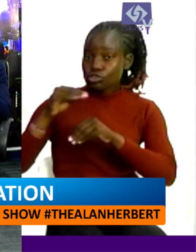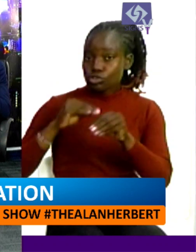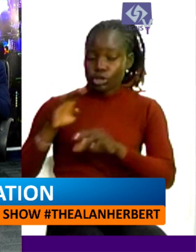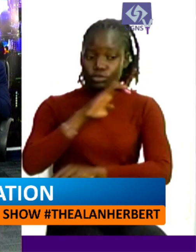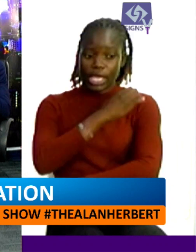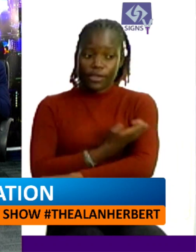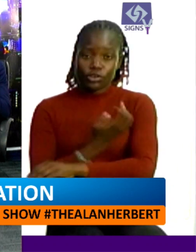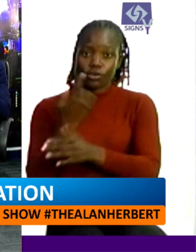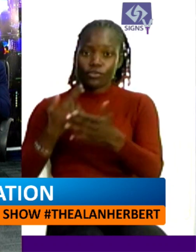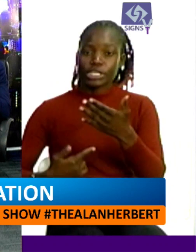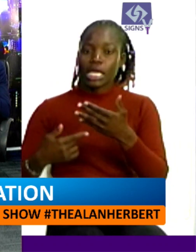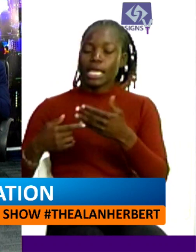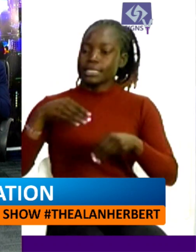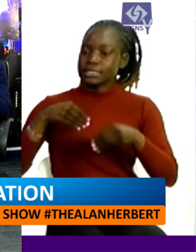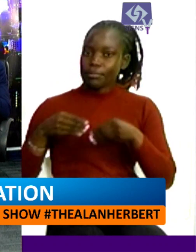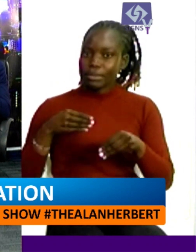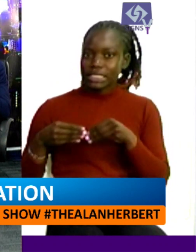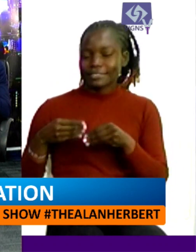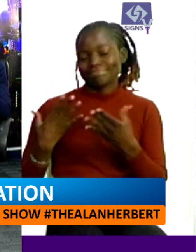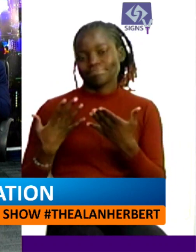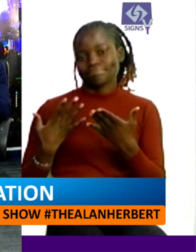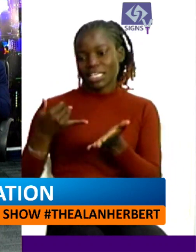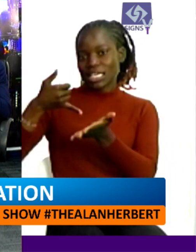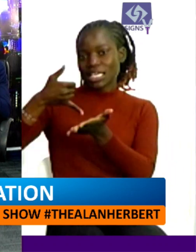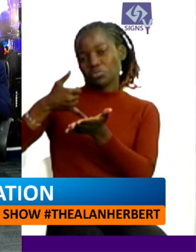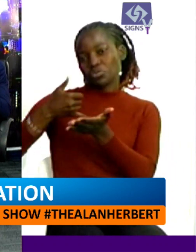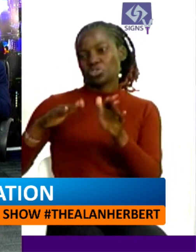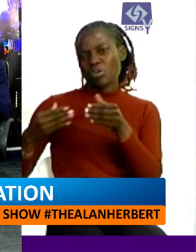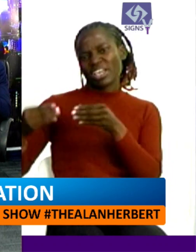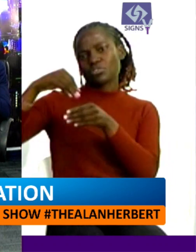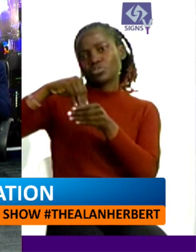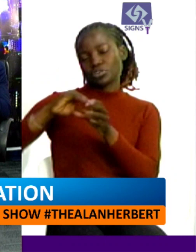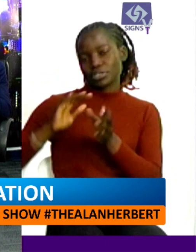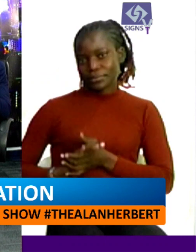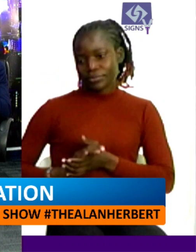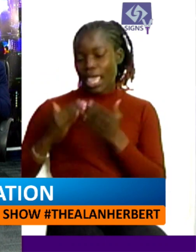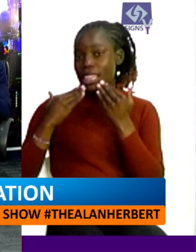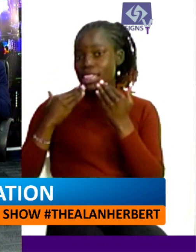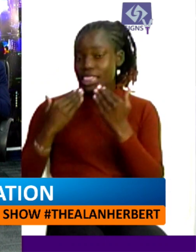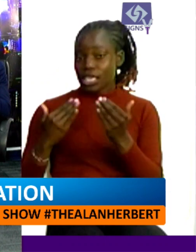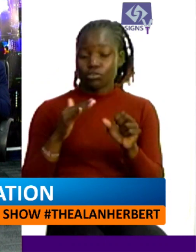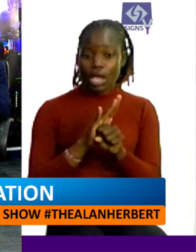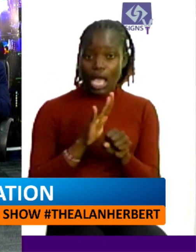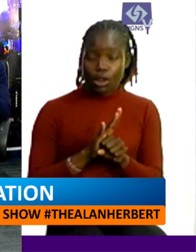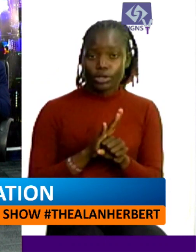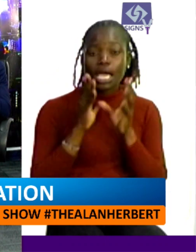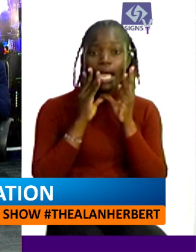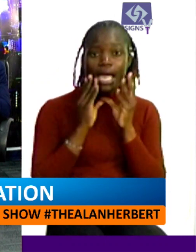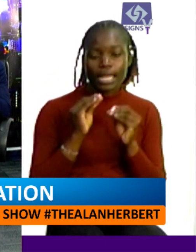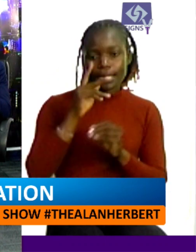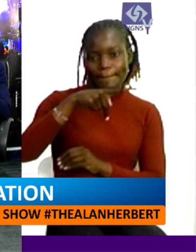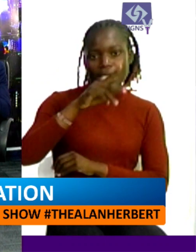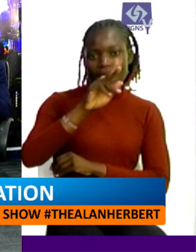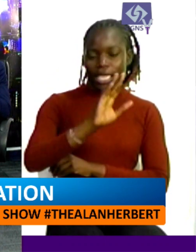of disability inclusion? Okay, just thank you so much, Alan, for the question. So PFP